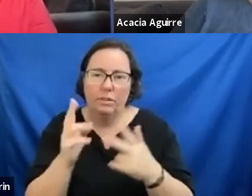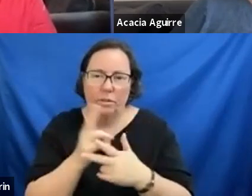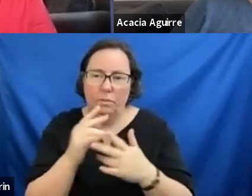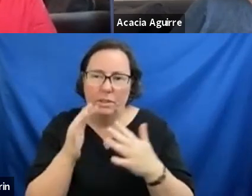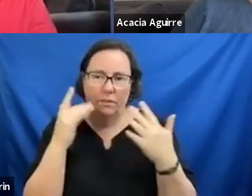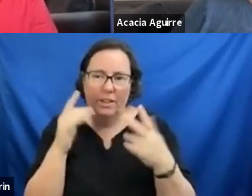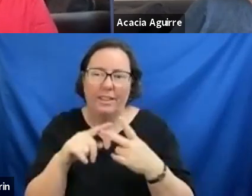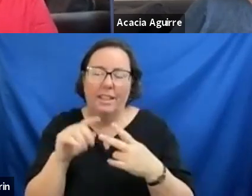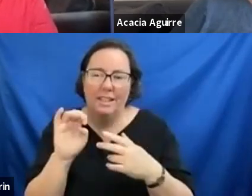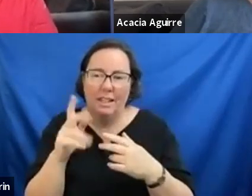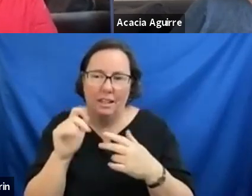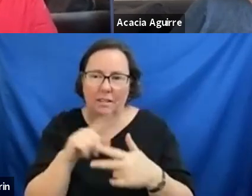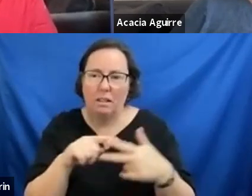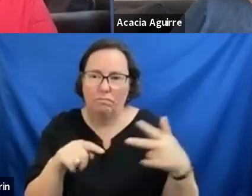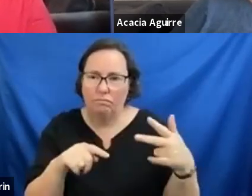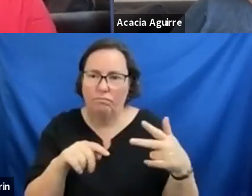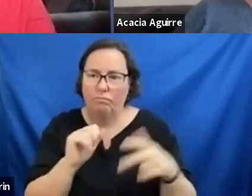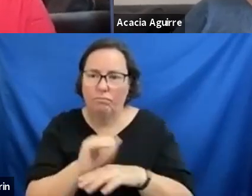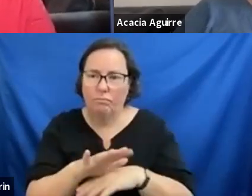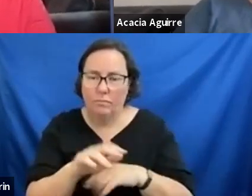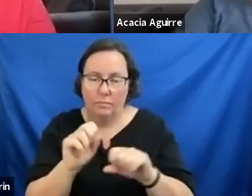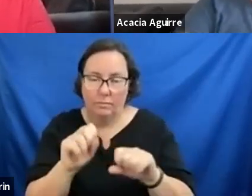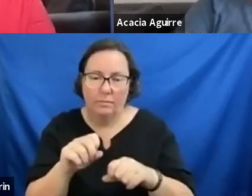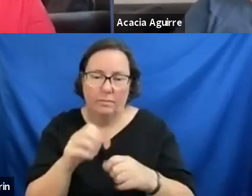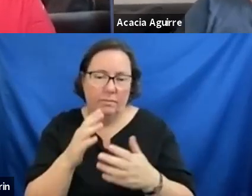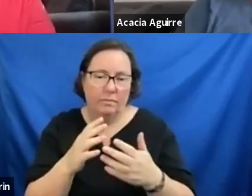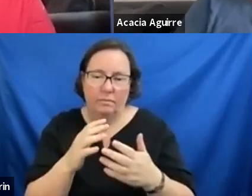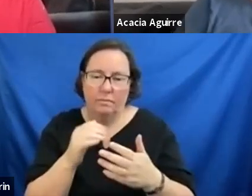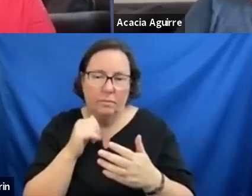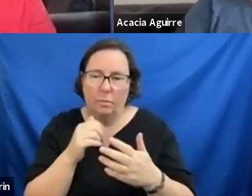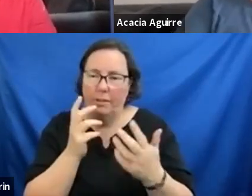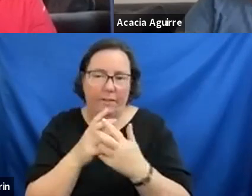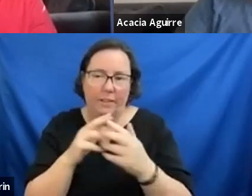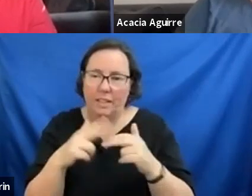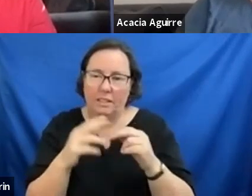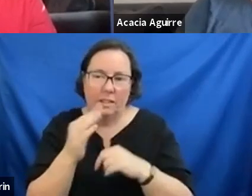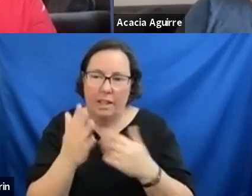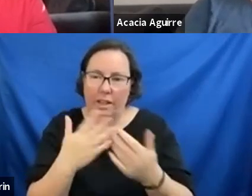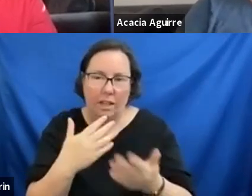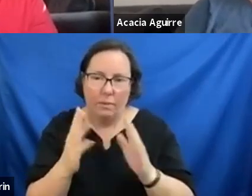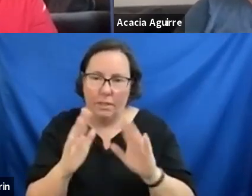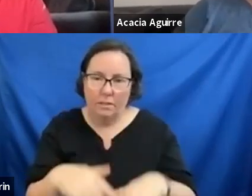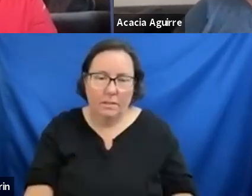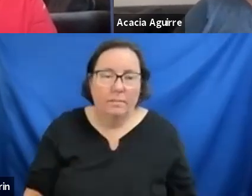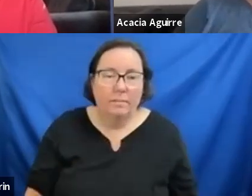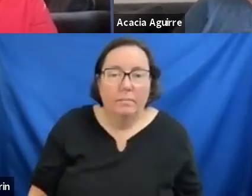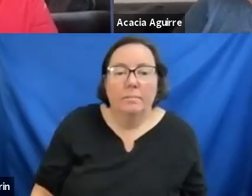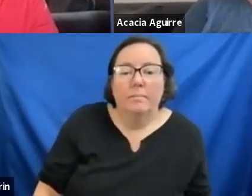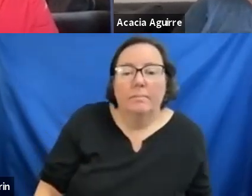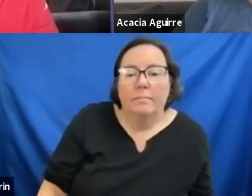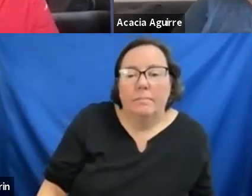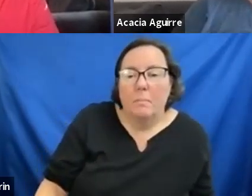in a spreadsheet format and probably wouldn't fit on a slide anyway. Thank you.